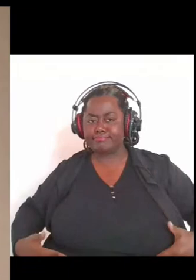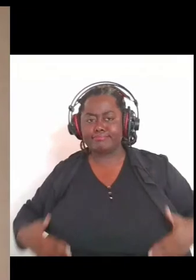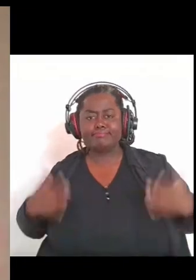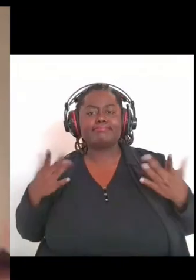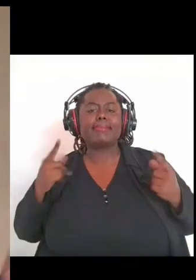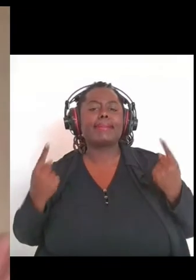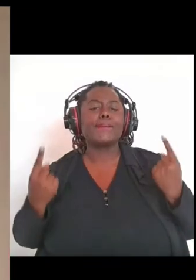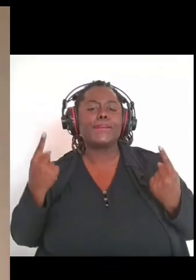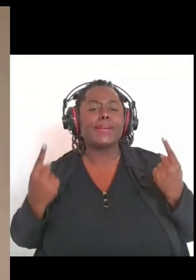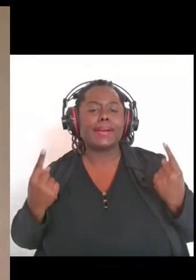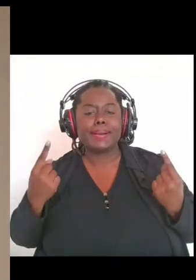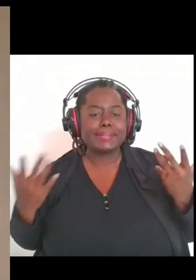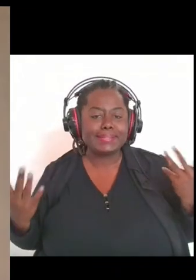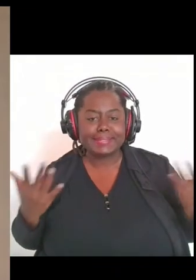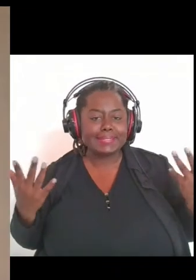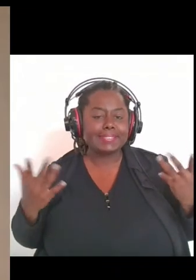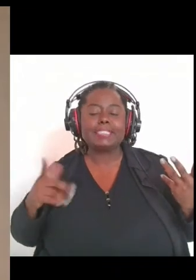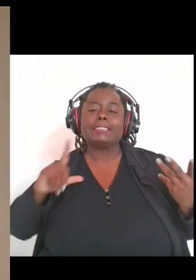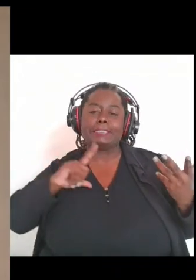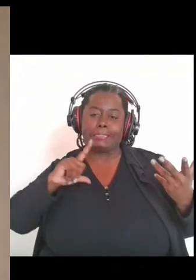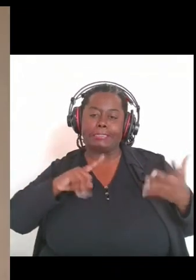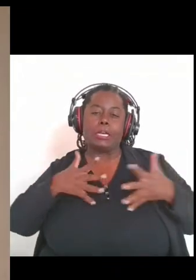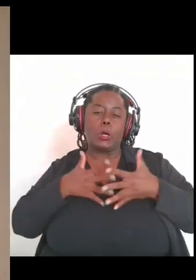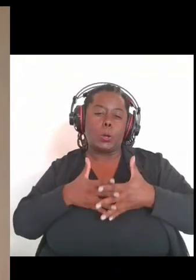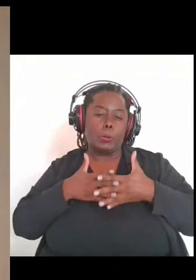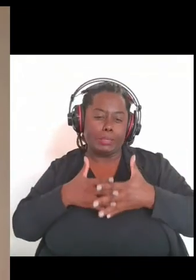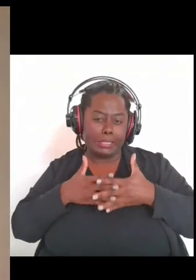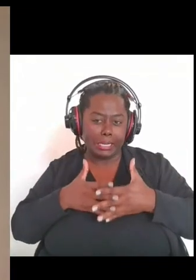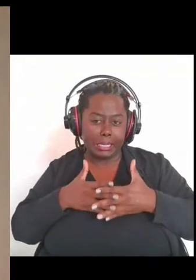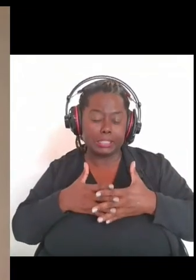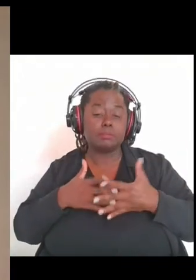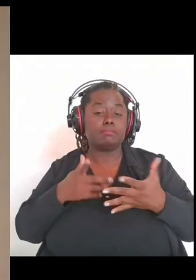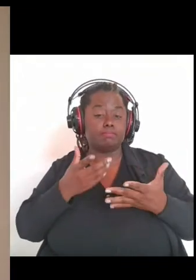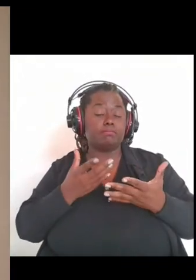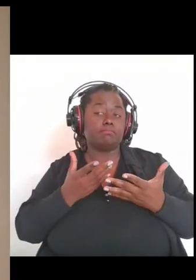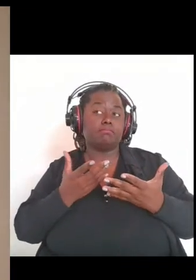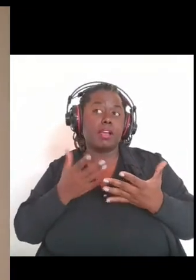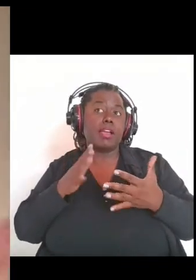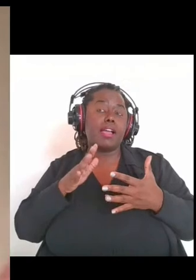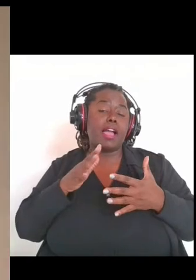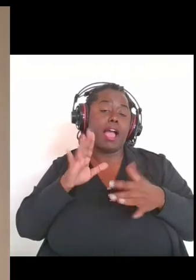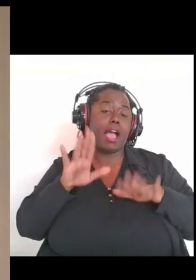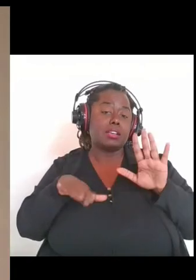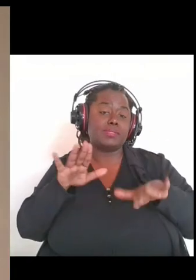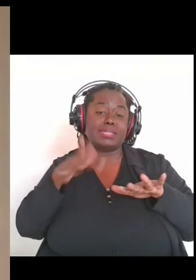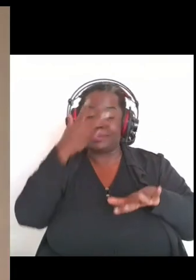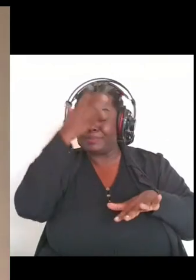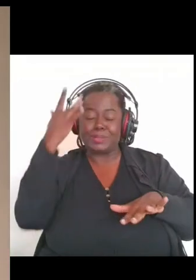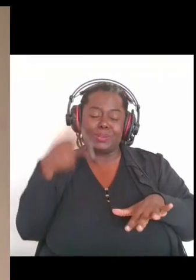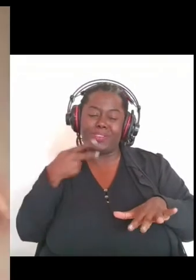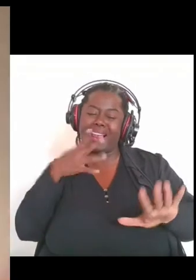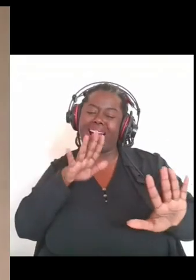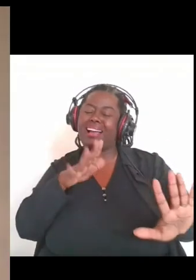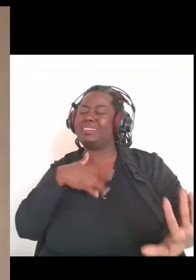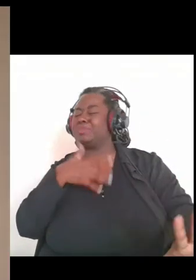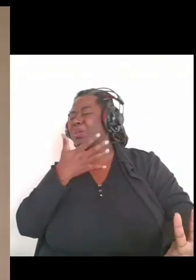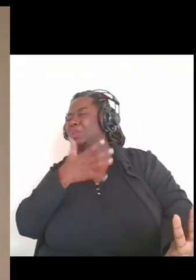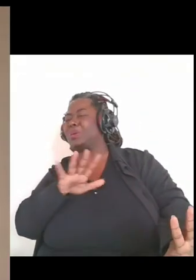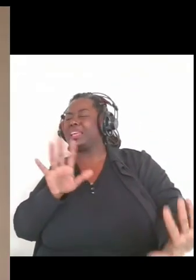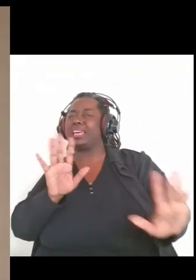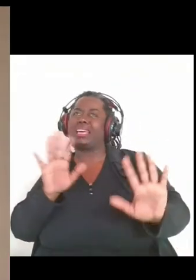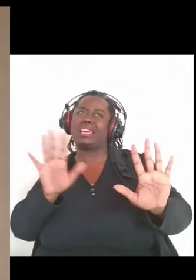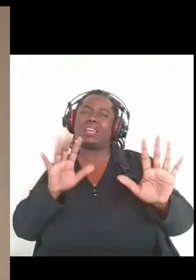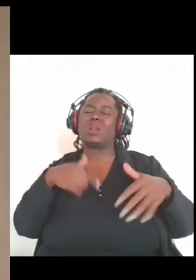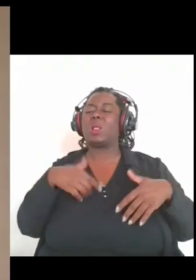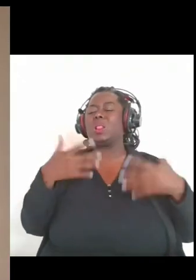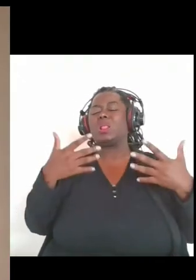a woman or a man who should check the person in in the case of an